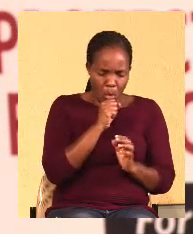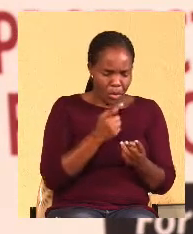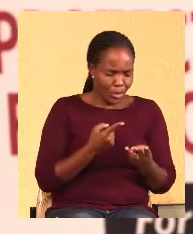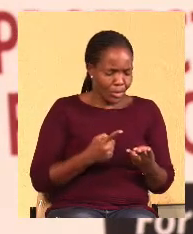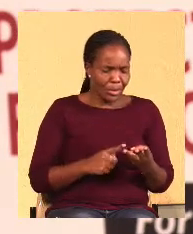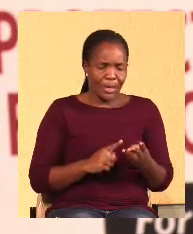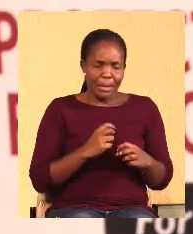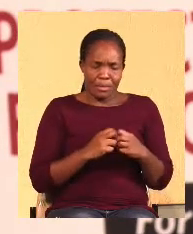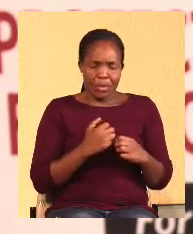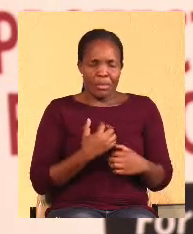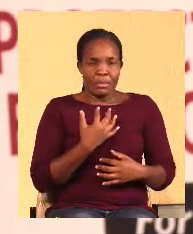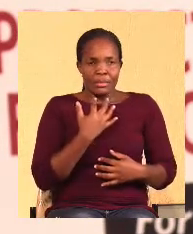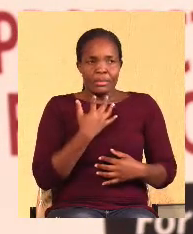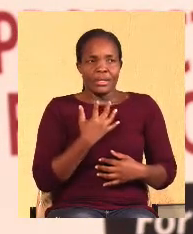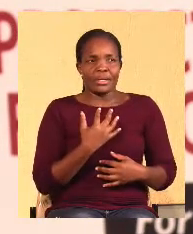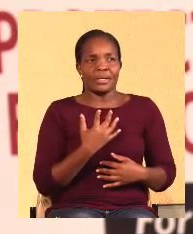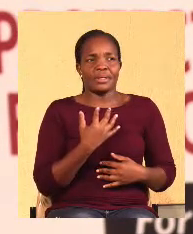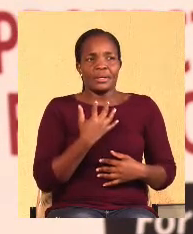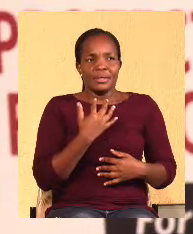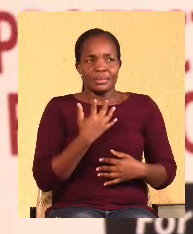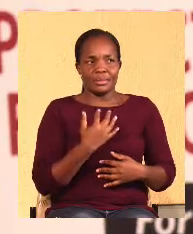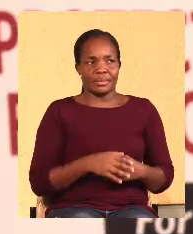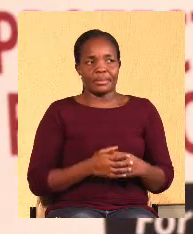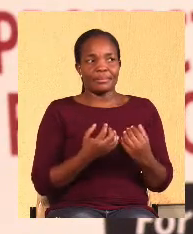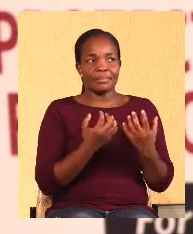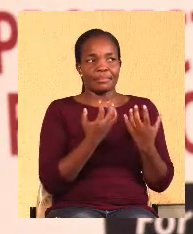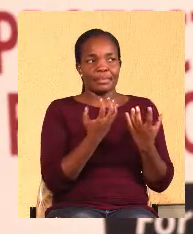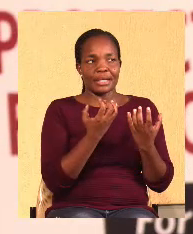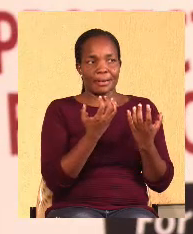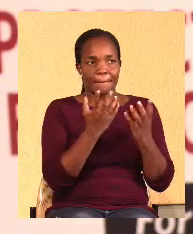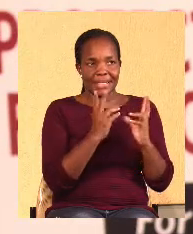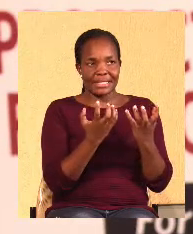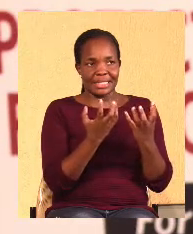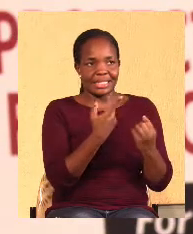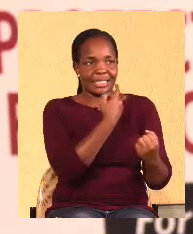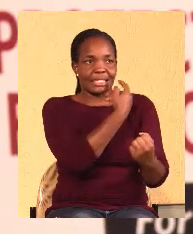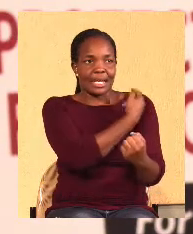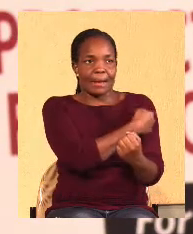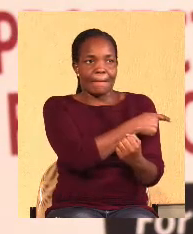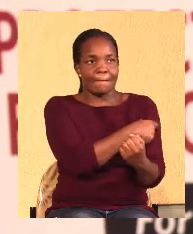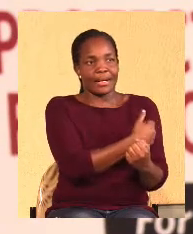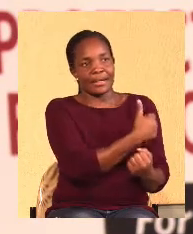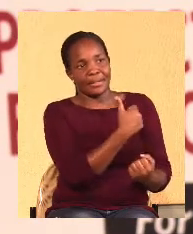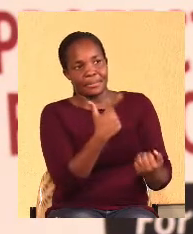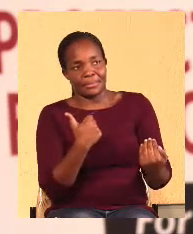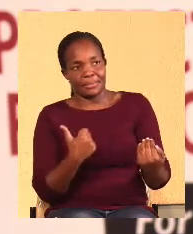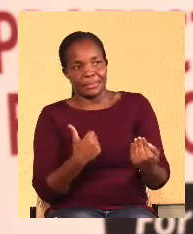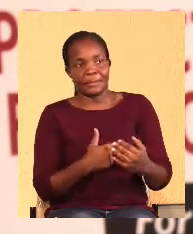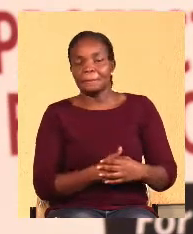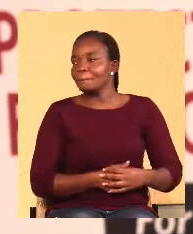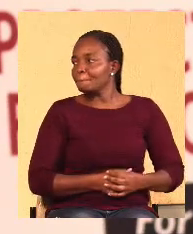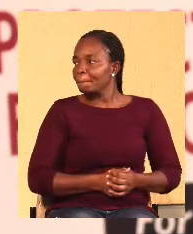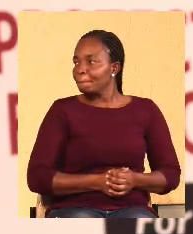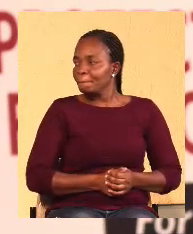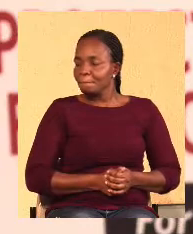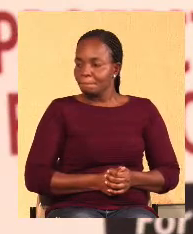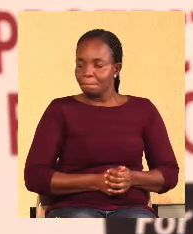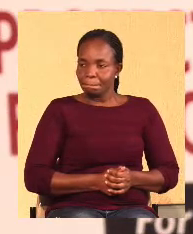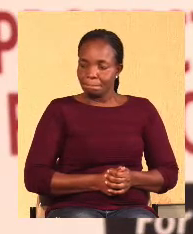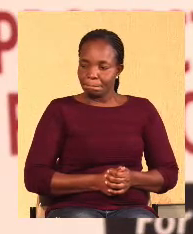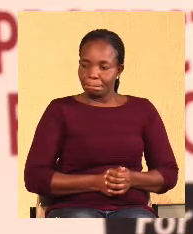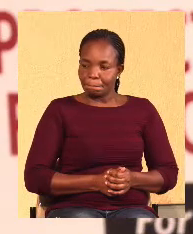breath, and this person require hospitalization, and the